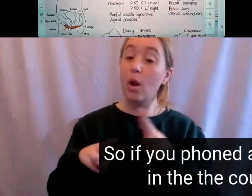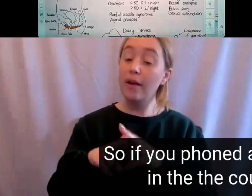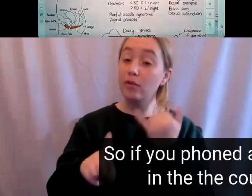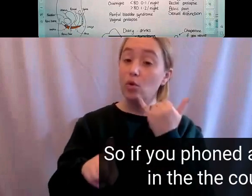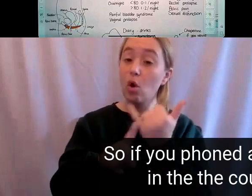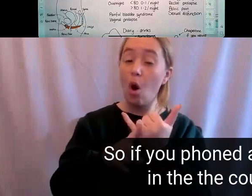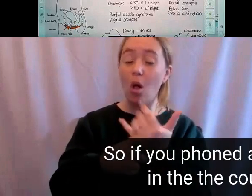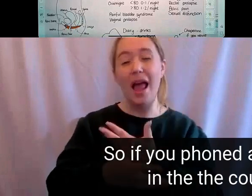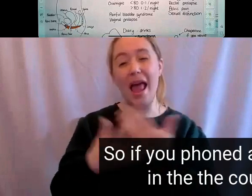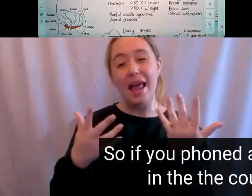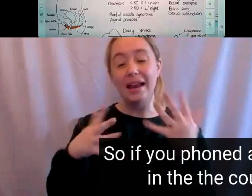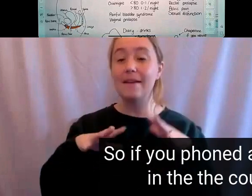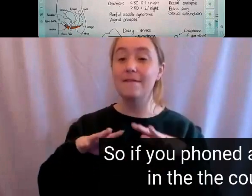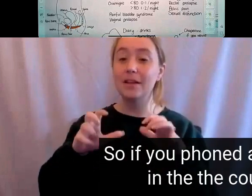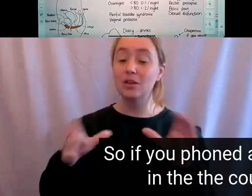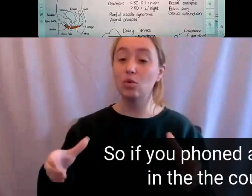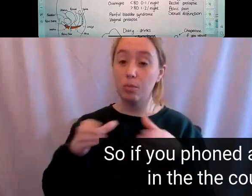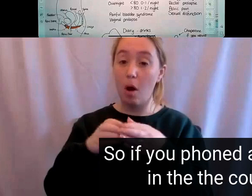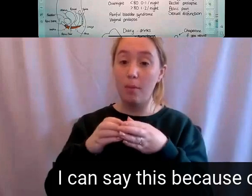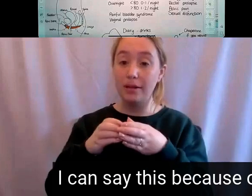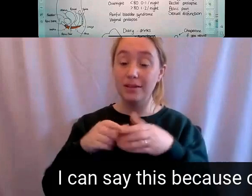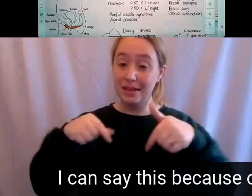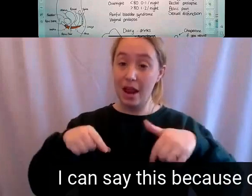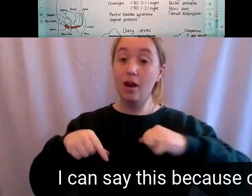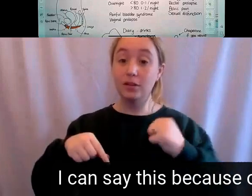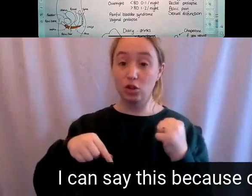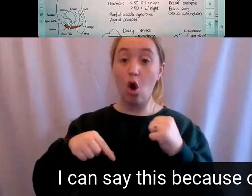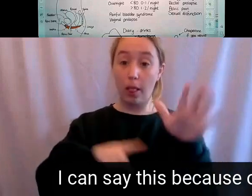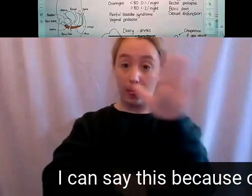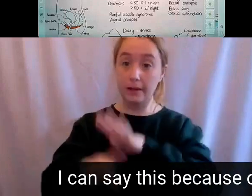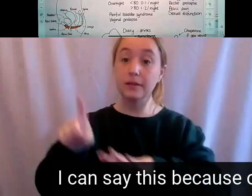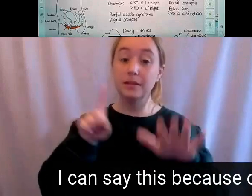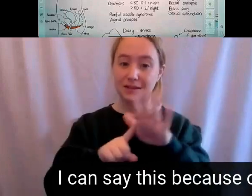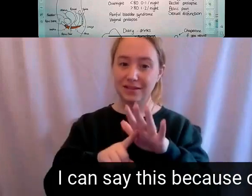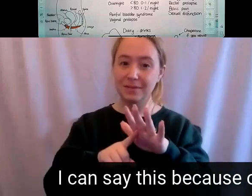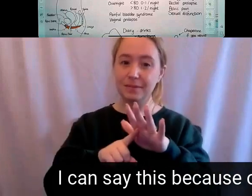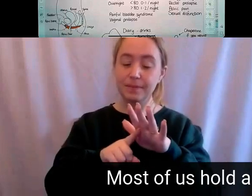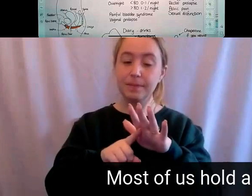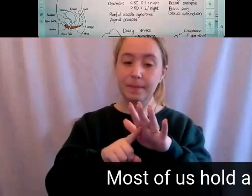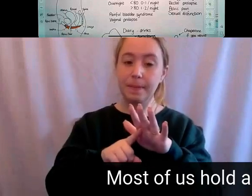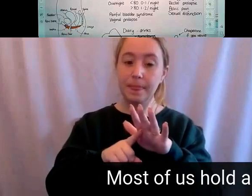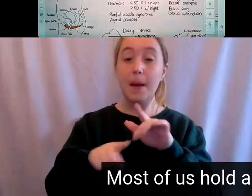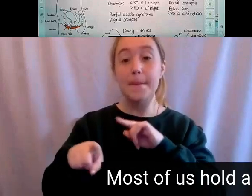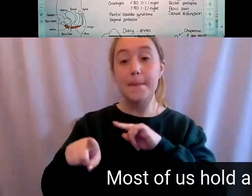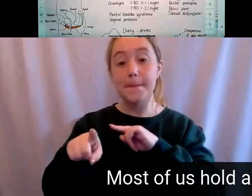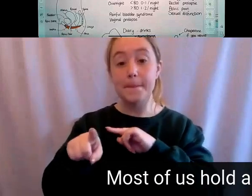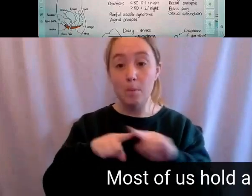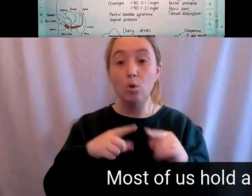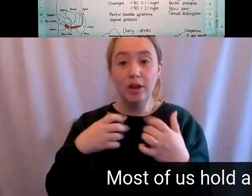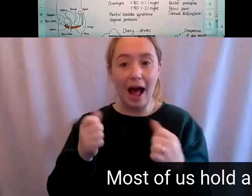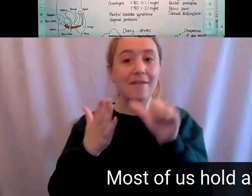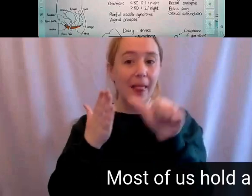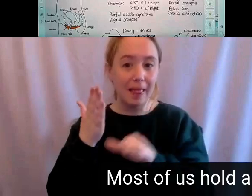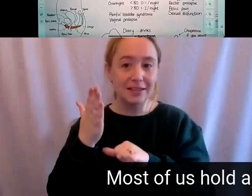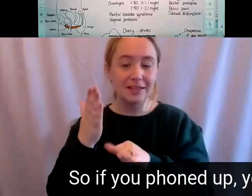physio department in the country, in Scotland, I can say this because of some of my national jobs, most of us hold a list of